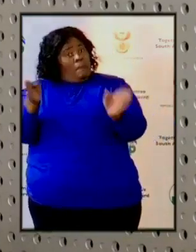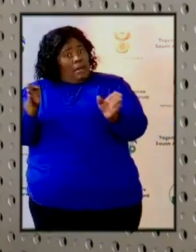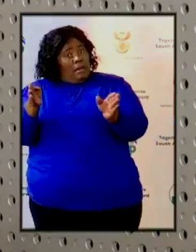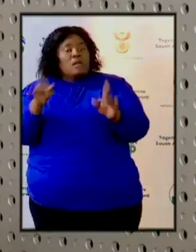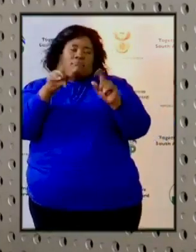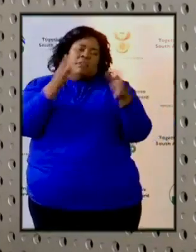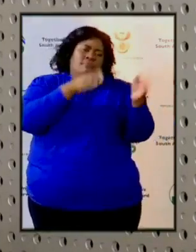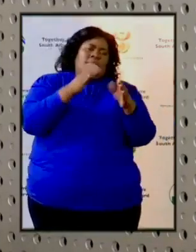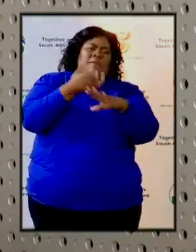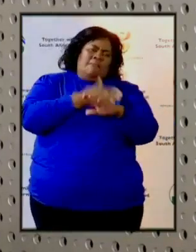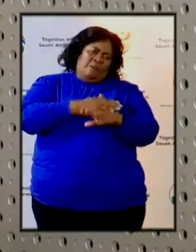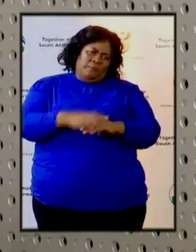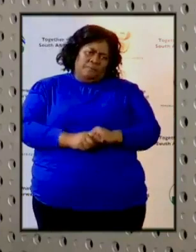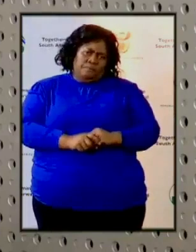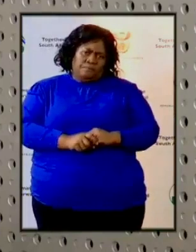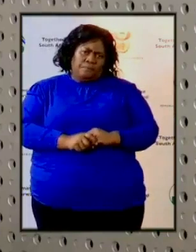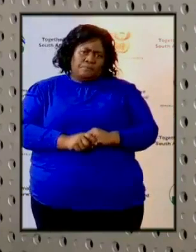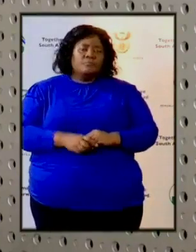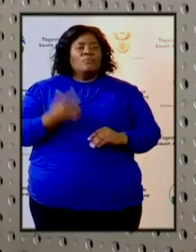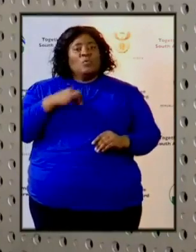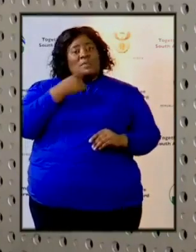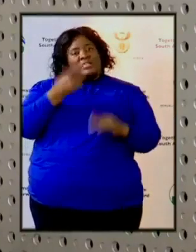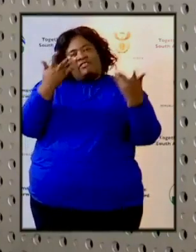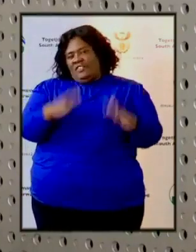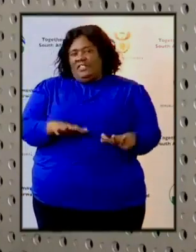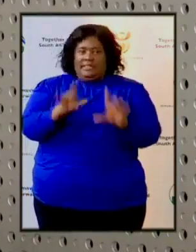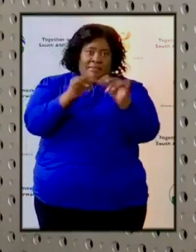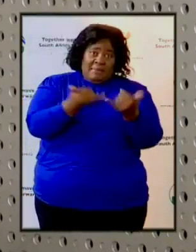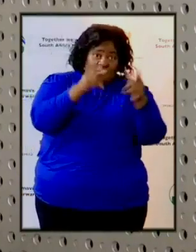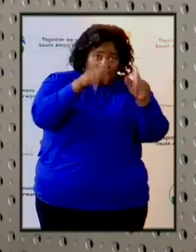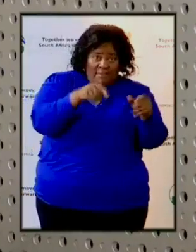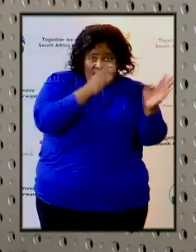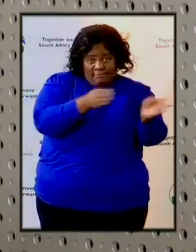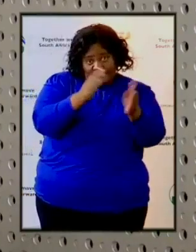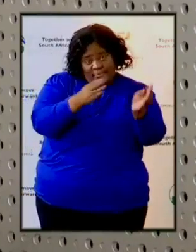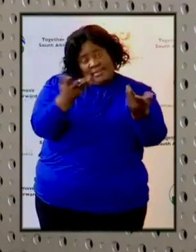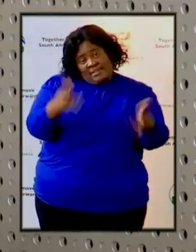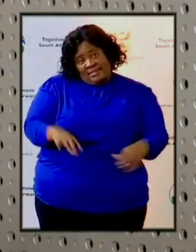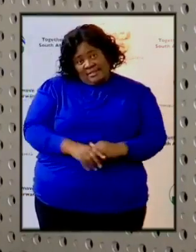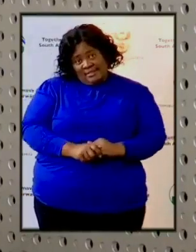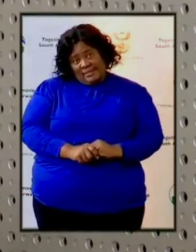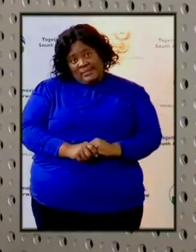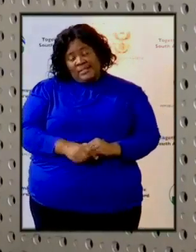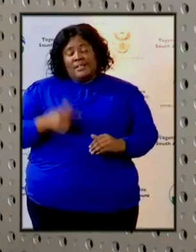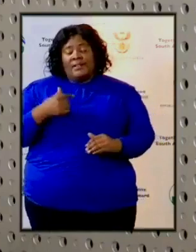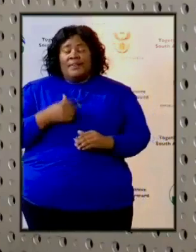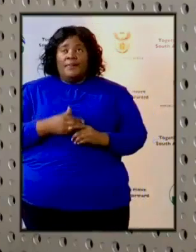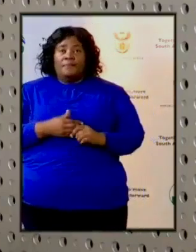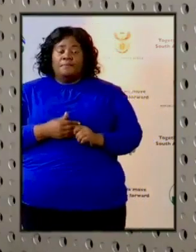But we have said companies must prepare. So I'll just leave it at that